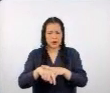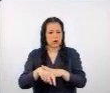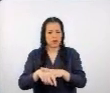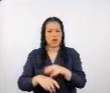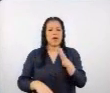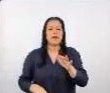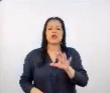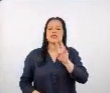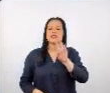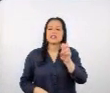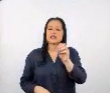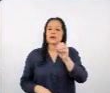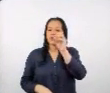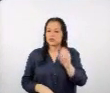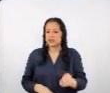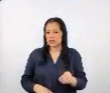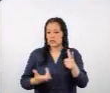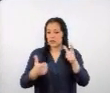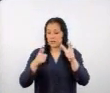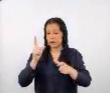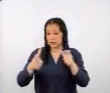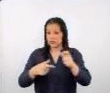of the travel community.